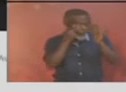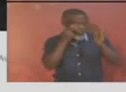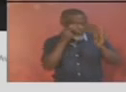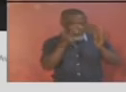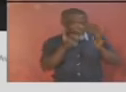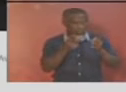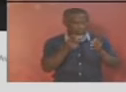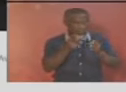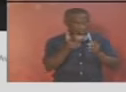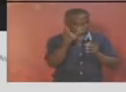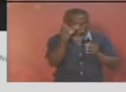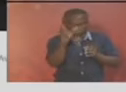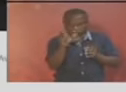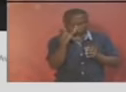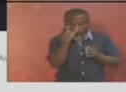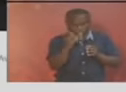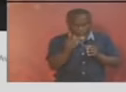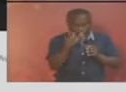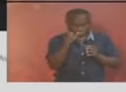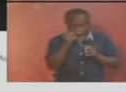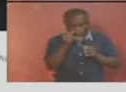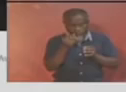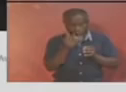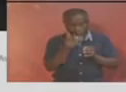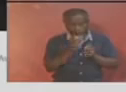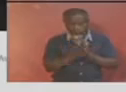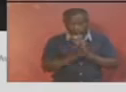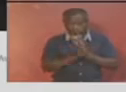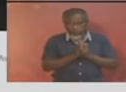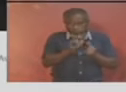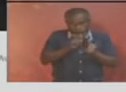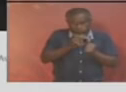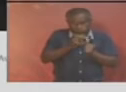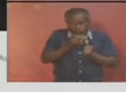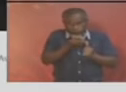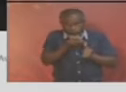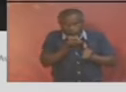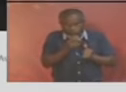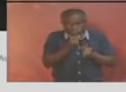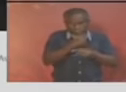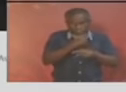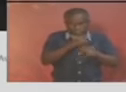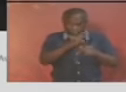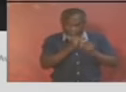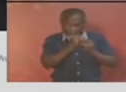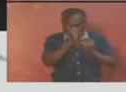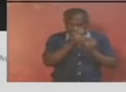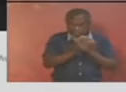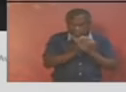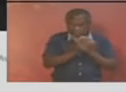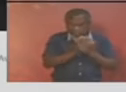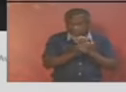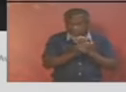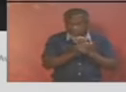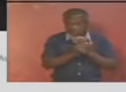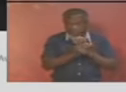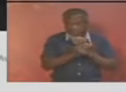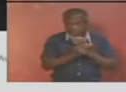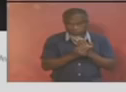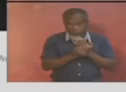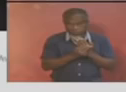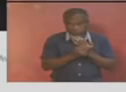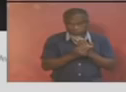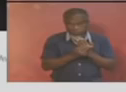the bars that are in orange representing the first few days of March are shorter, lower than the ones